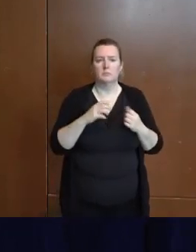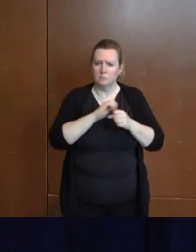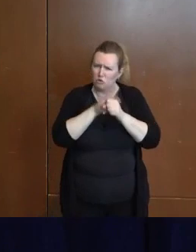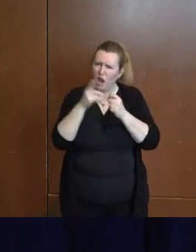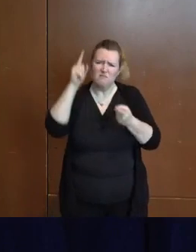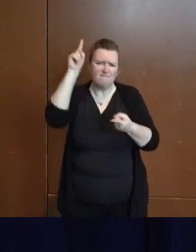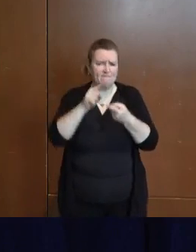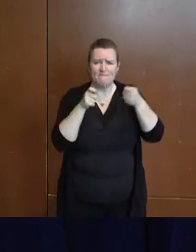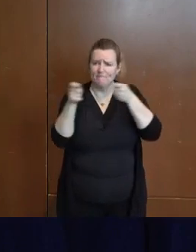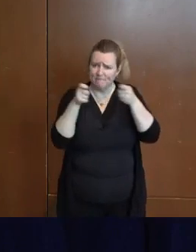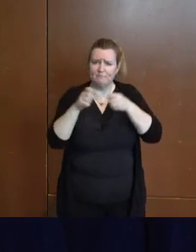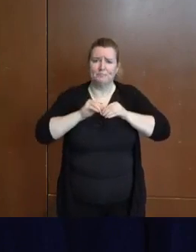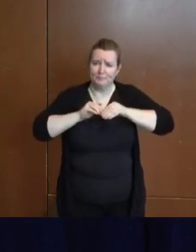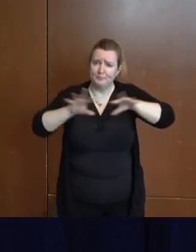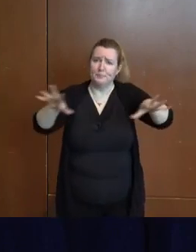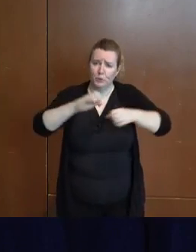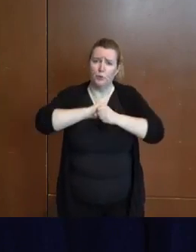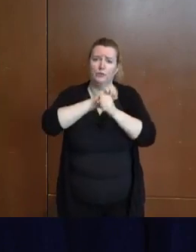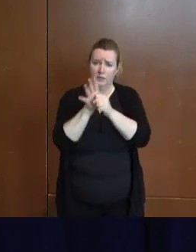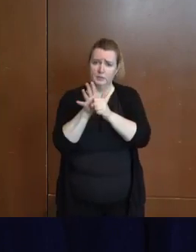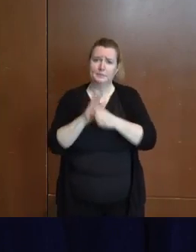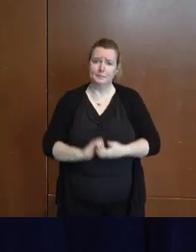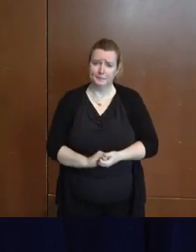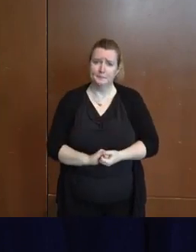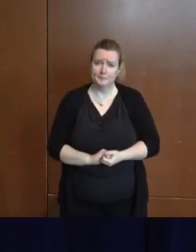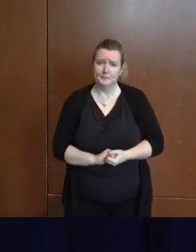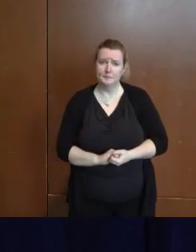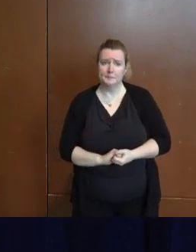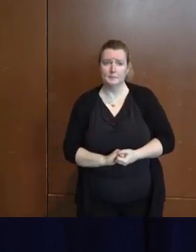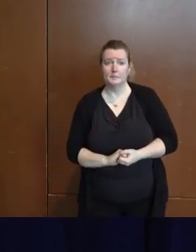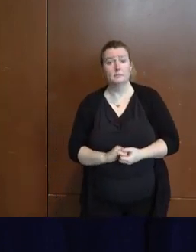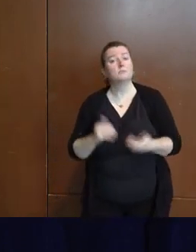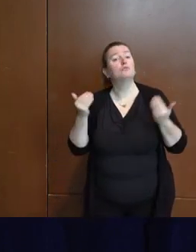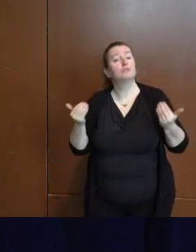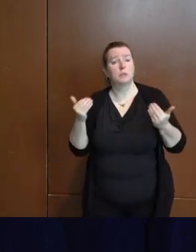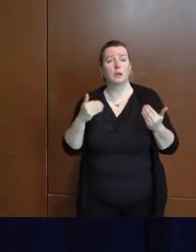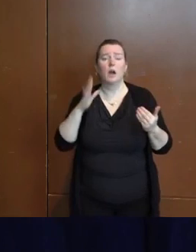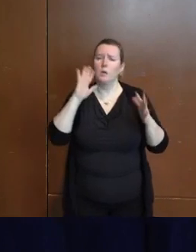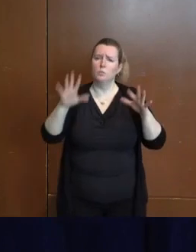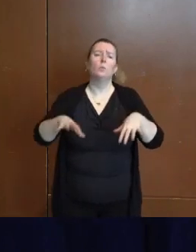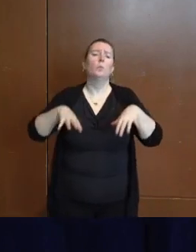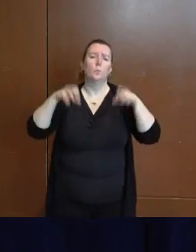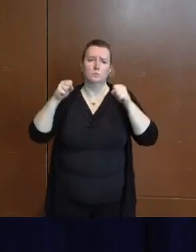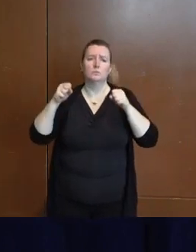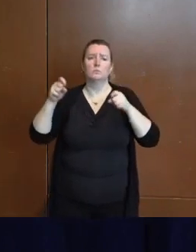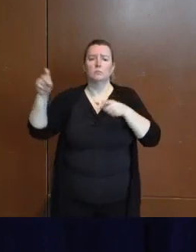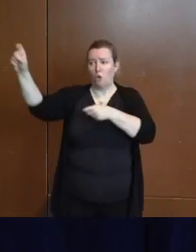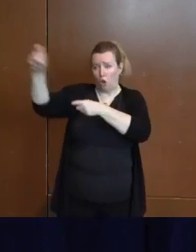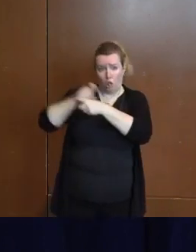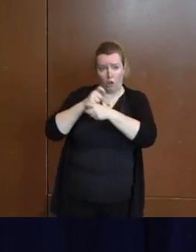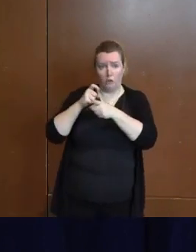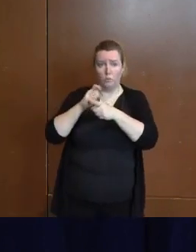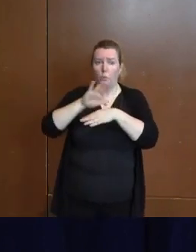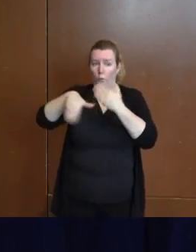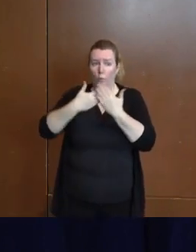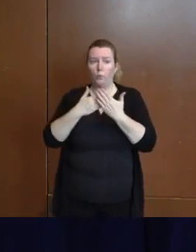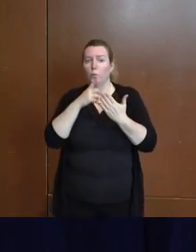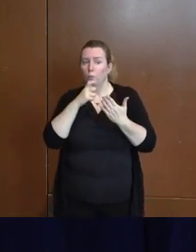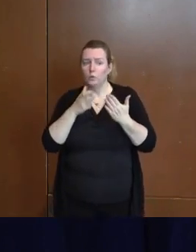I will be on a call with the operators of all of our long-term care facilities to emphasize this